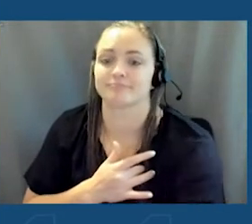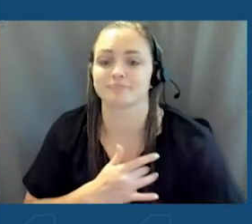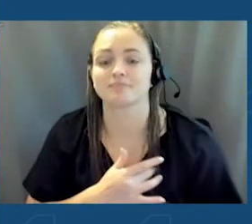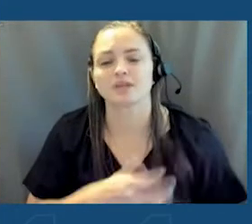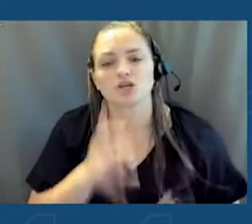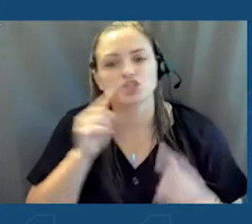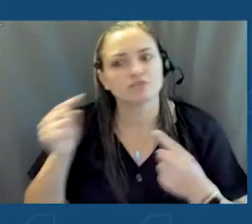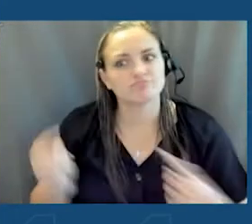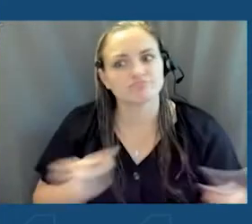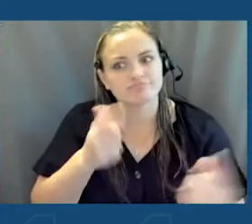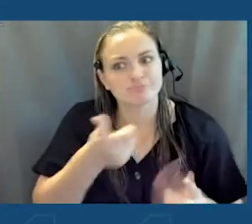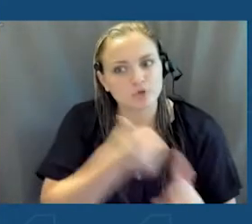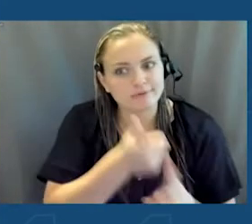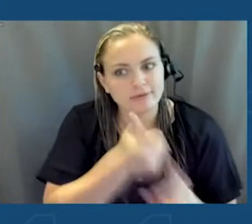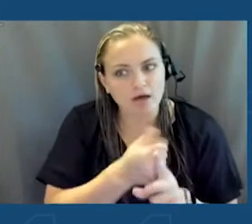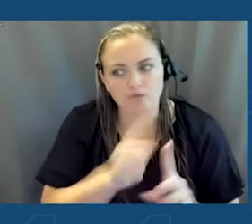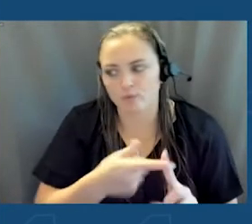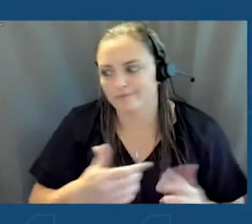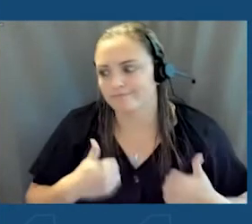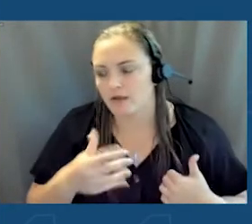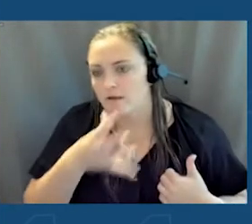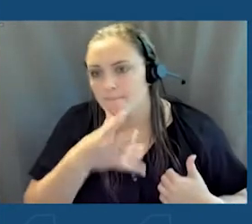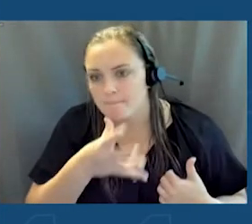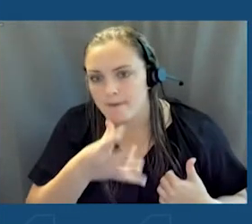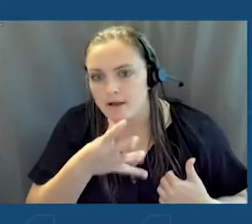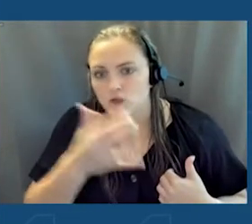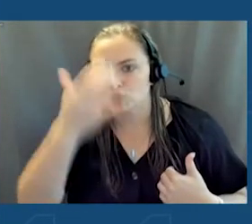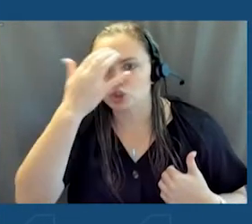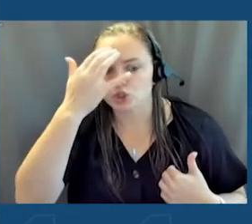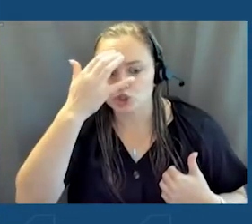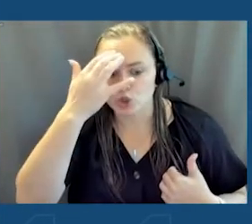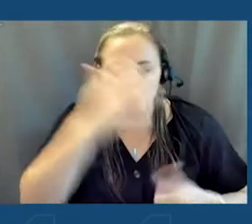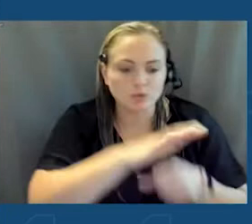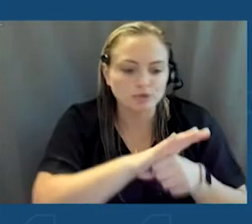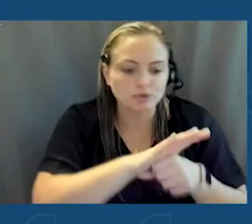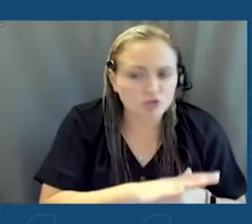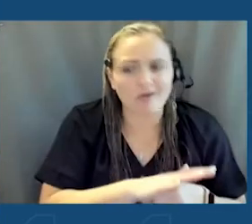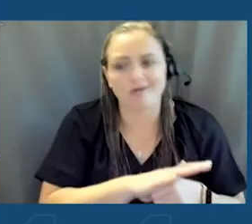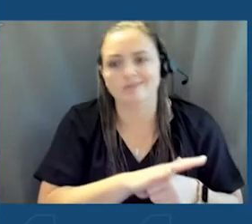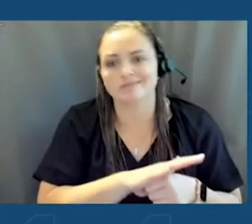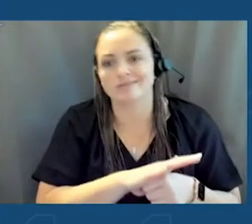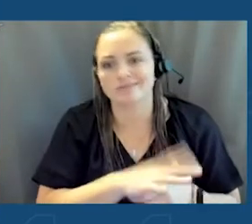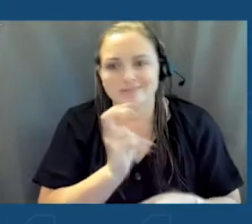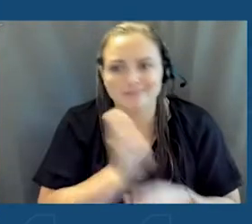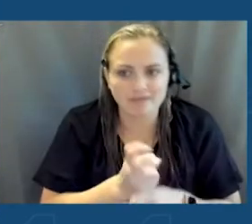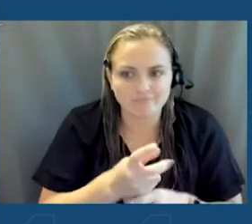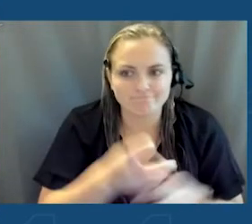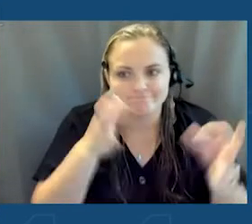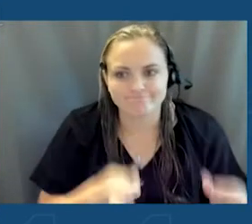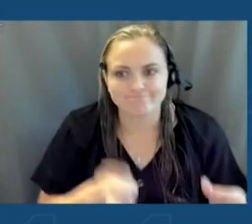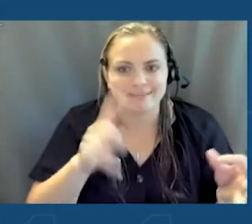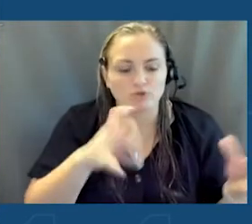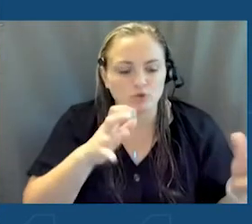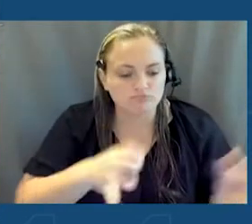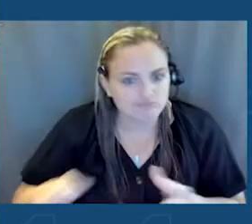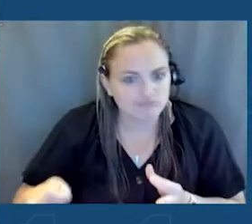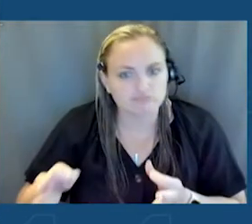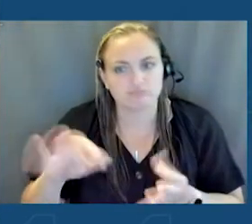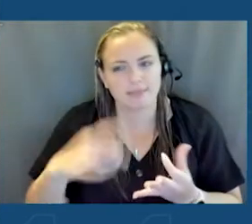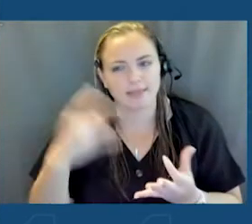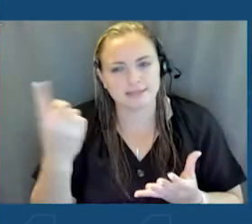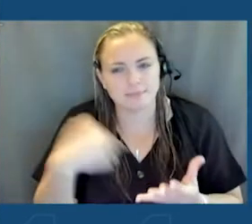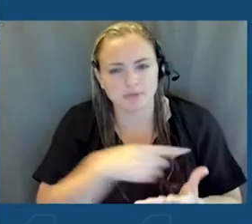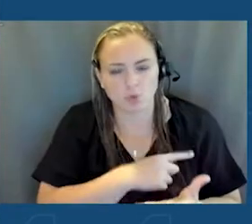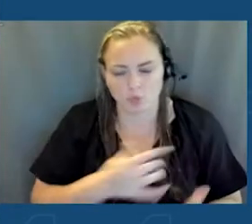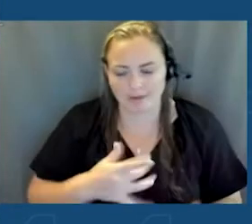herself as a young mother. She knows the stress and strain. She knows the tough decisions that have to be made. And that's why it's something that we both feel